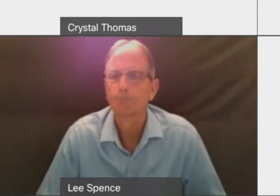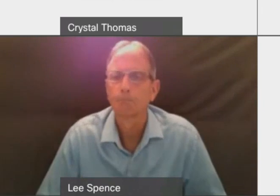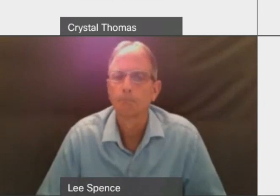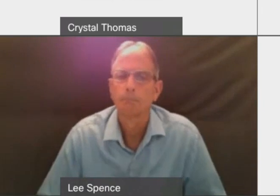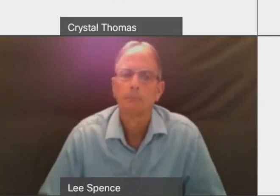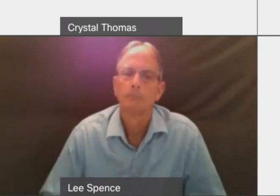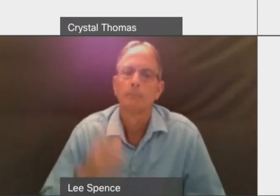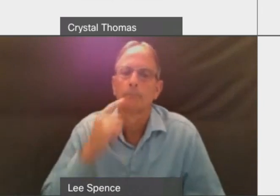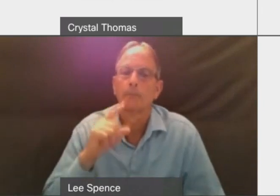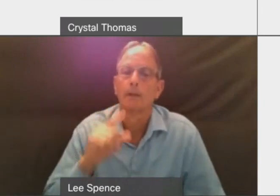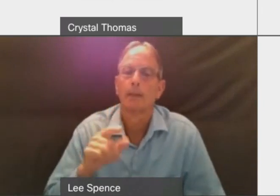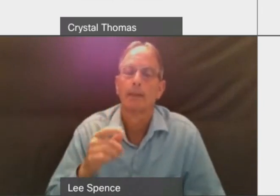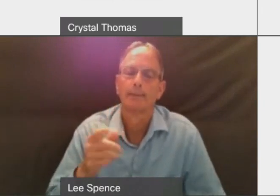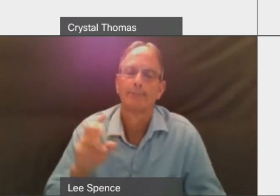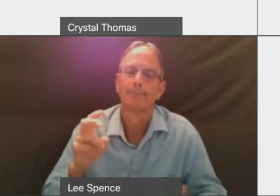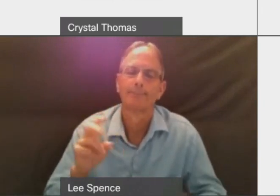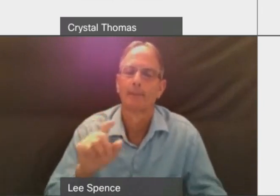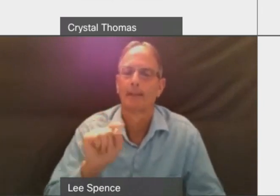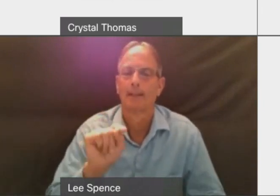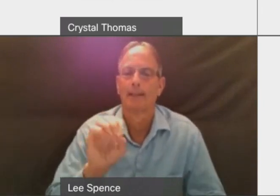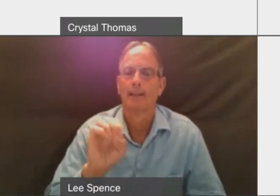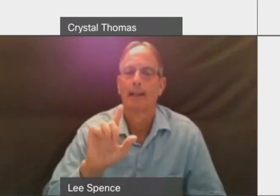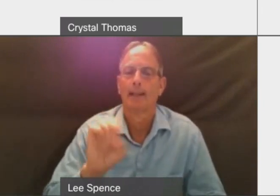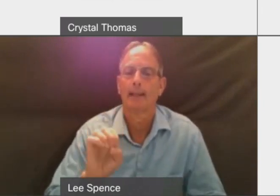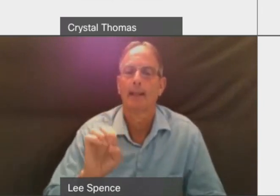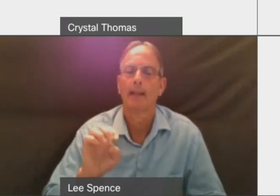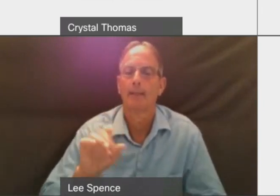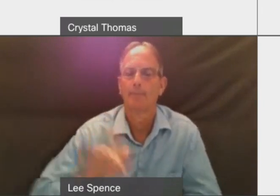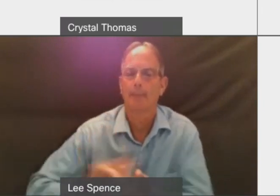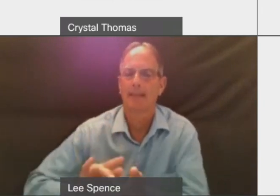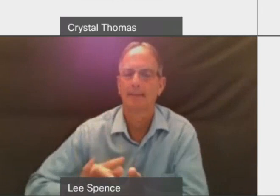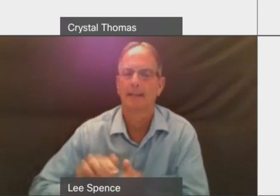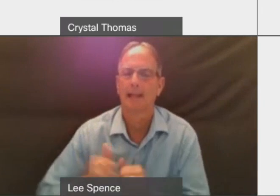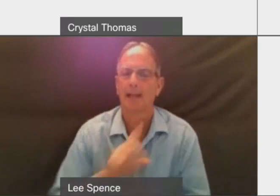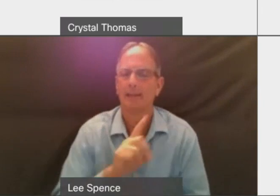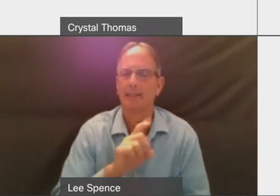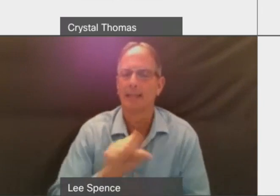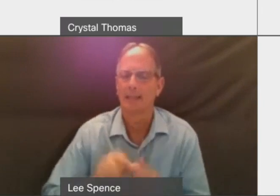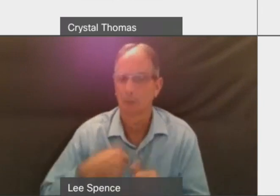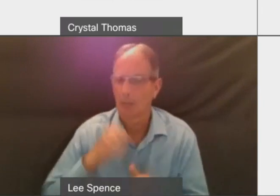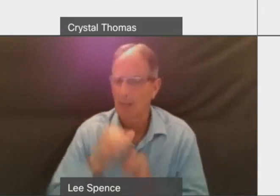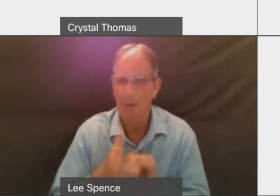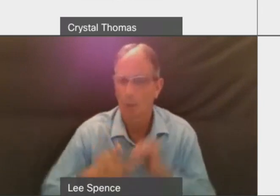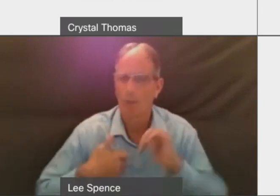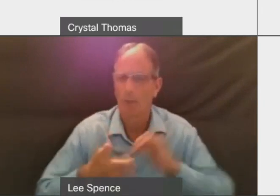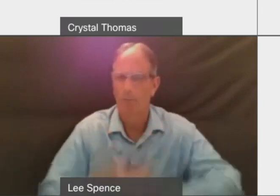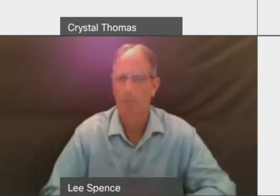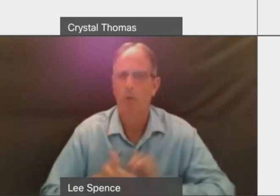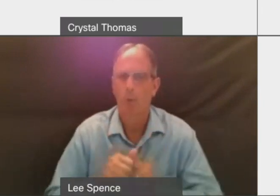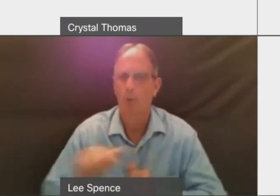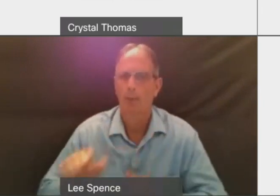For the telemedicine that was mentioned, how does DDS see this happening? Partnering with a telemedicine group or something